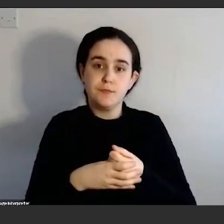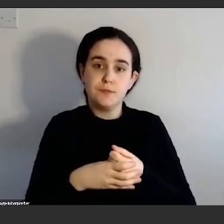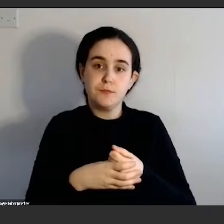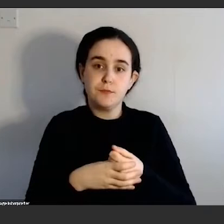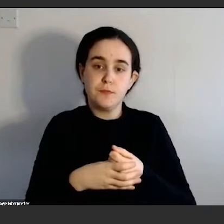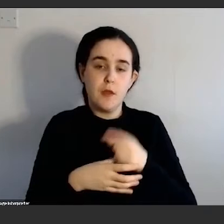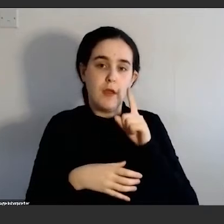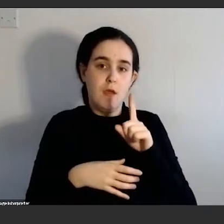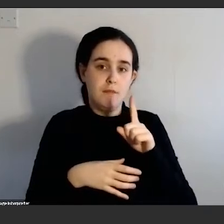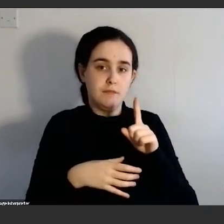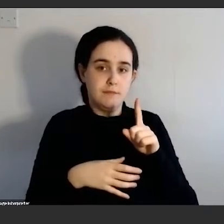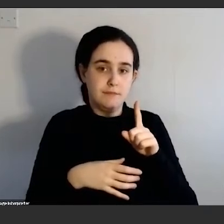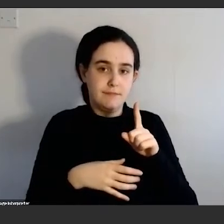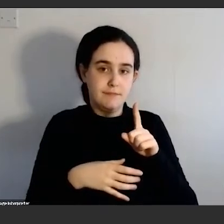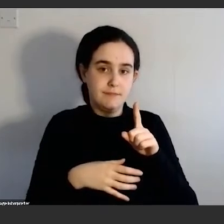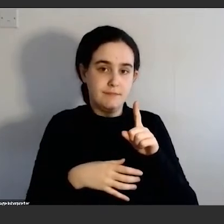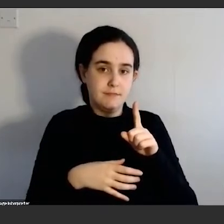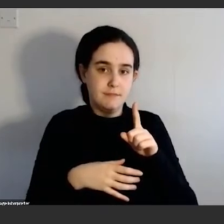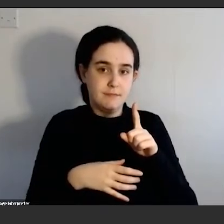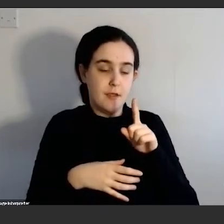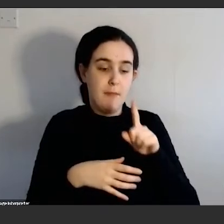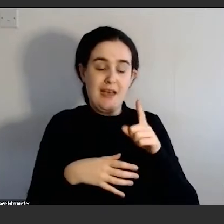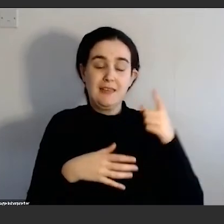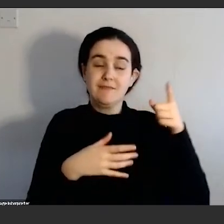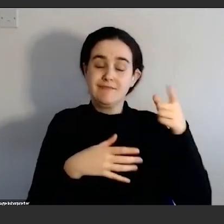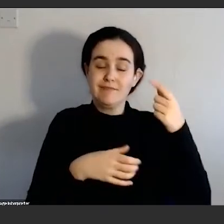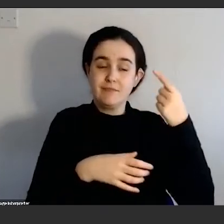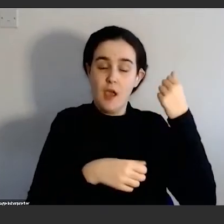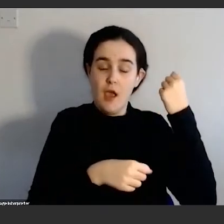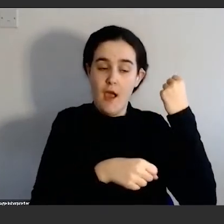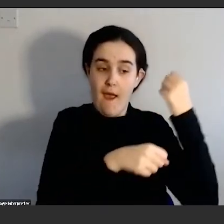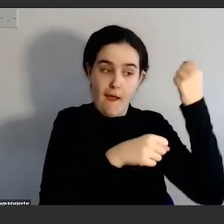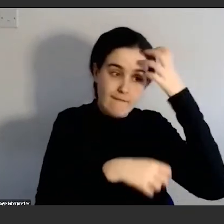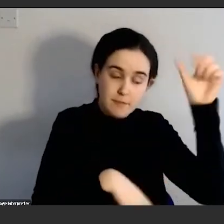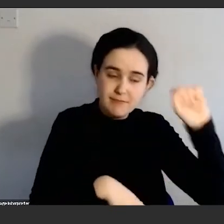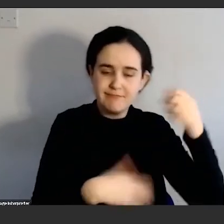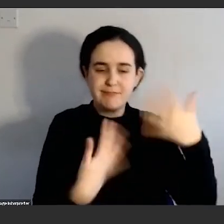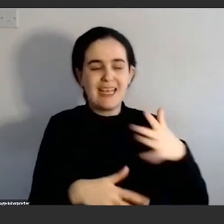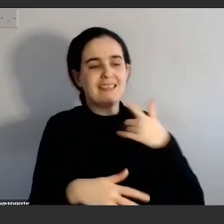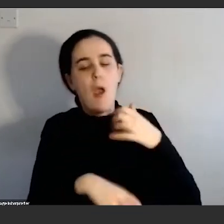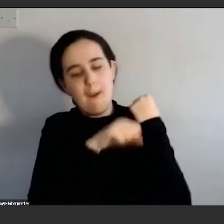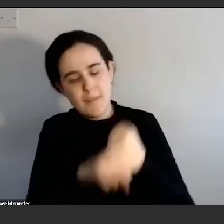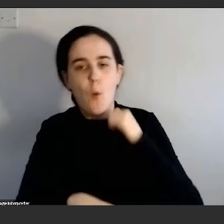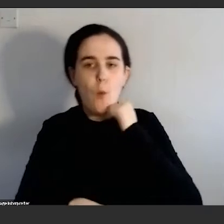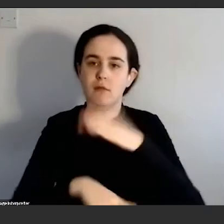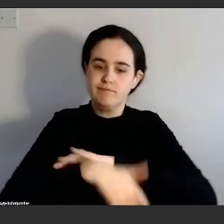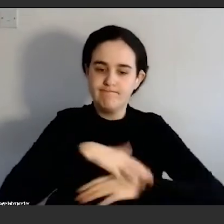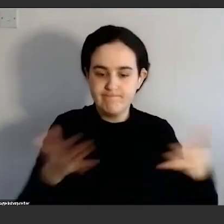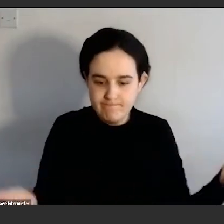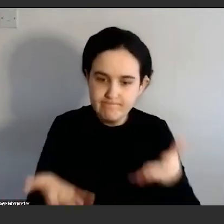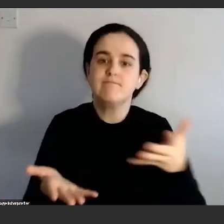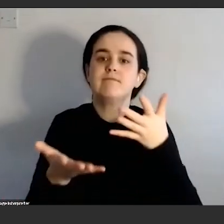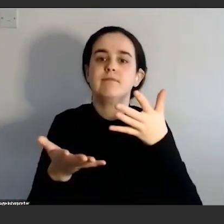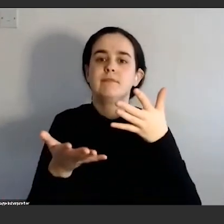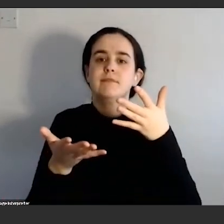but especially I'll give in my country, I'll give an example in my country. We have a health insurance cover,